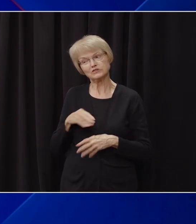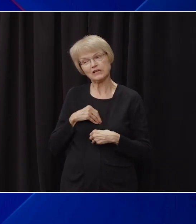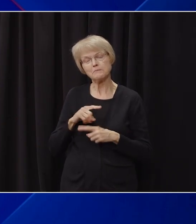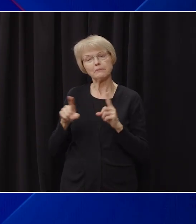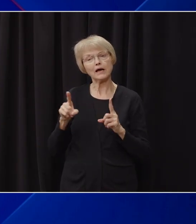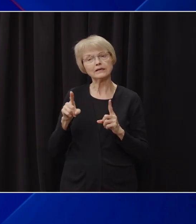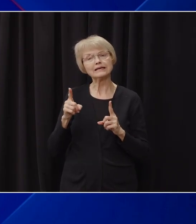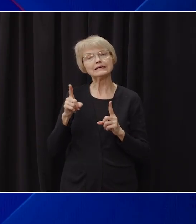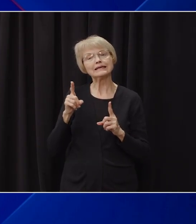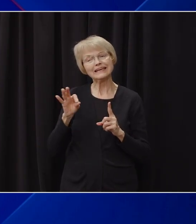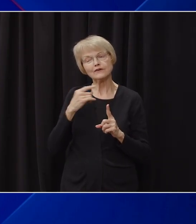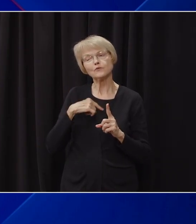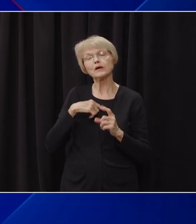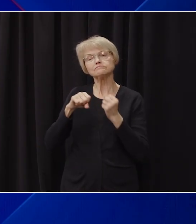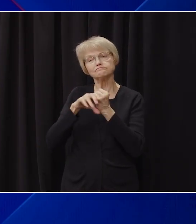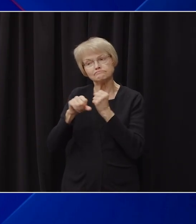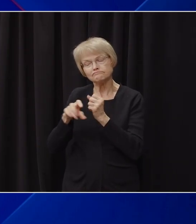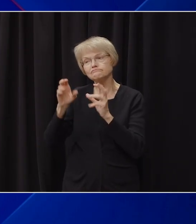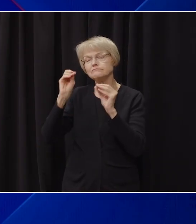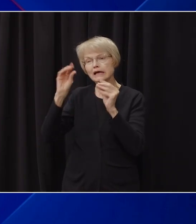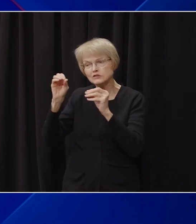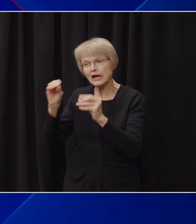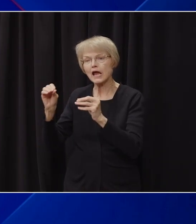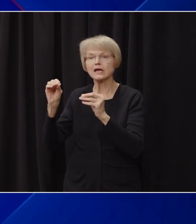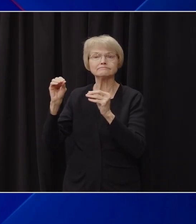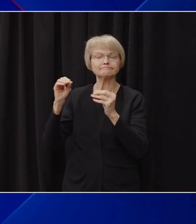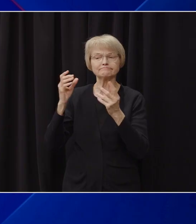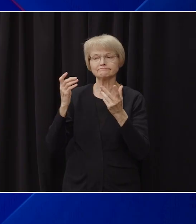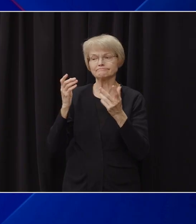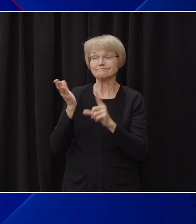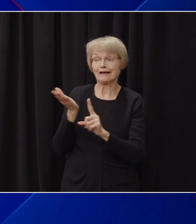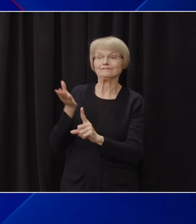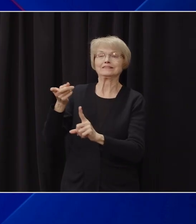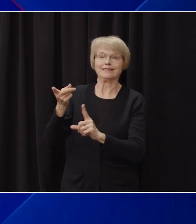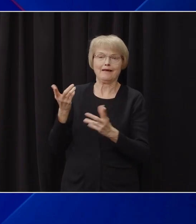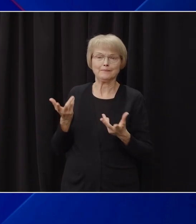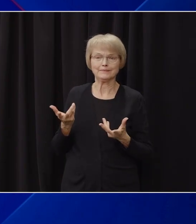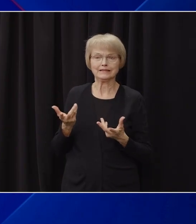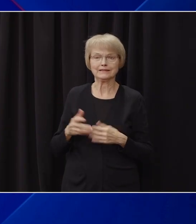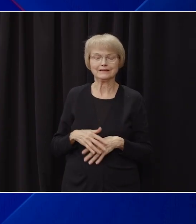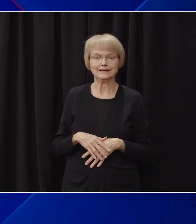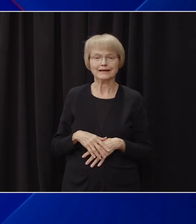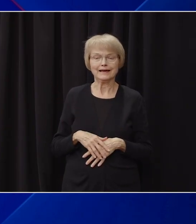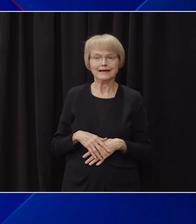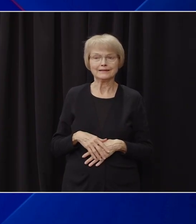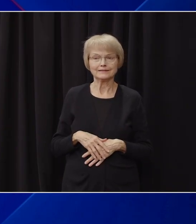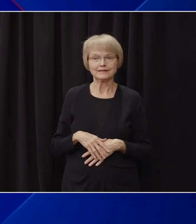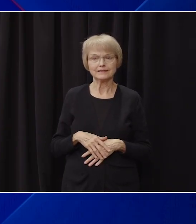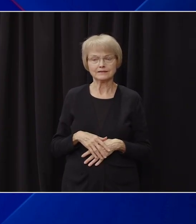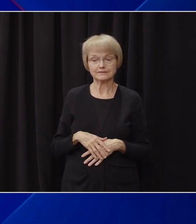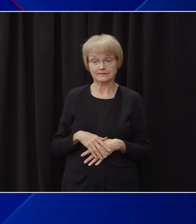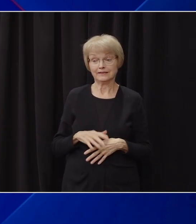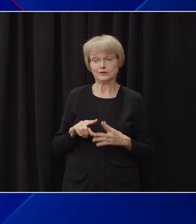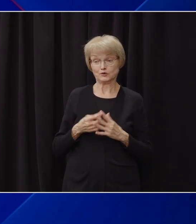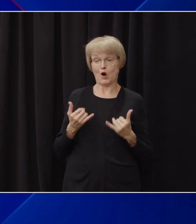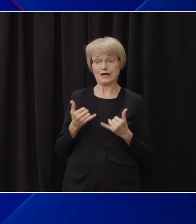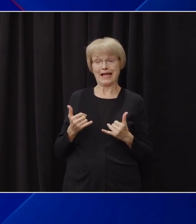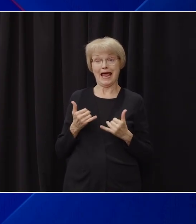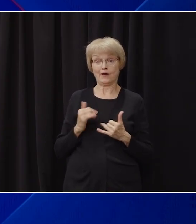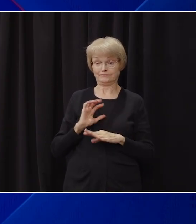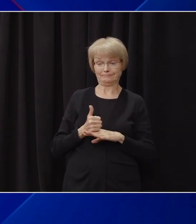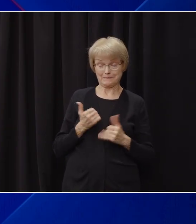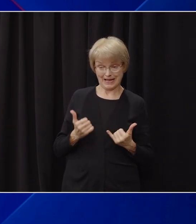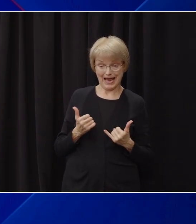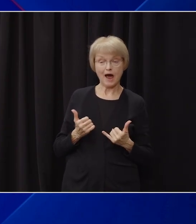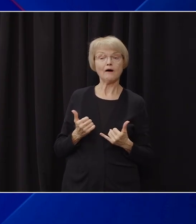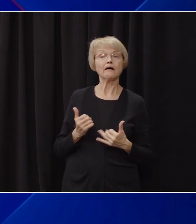educate and teach them or convince them that doing it now is much less